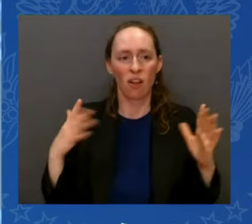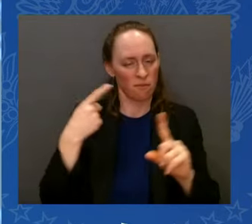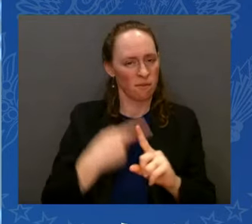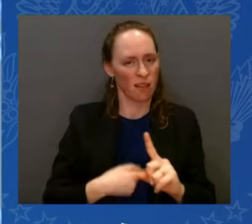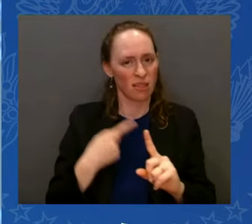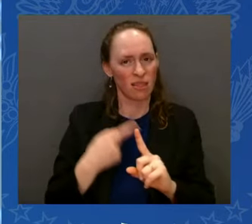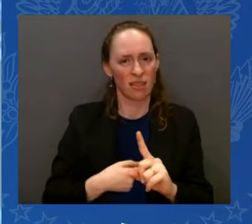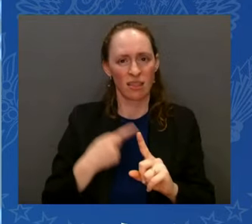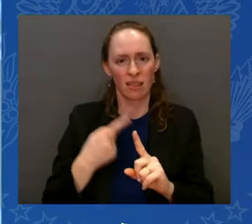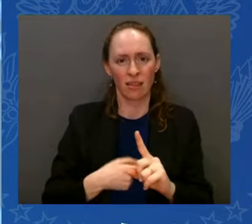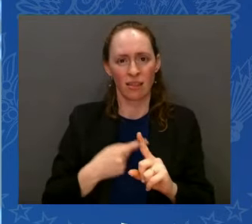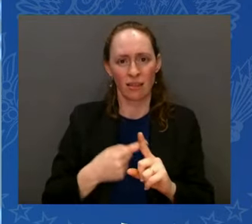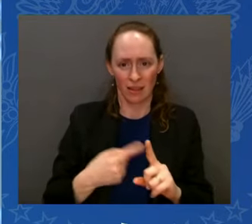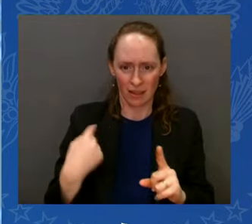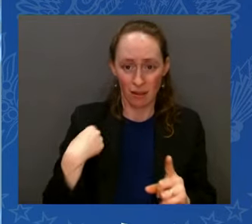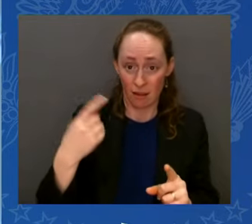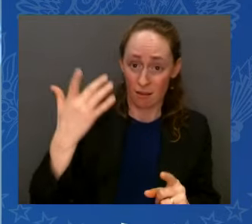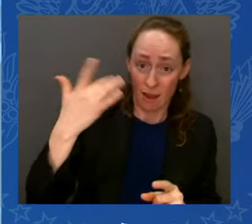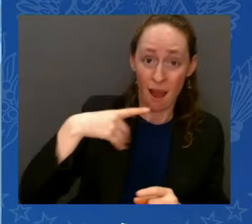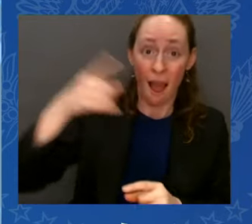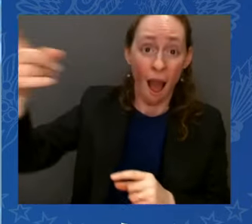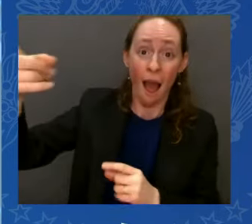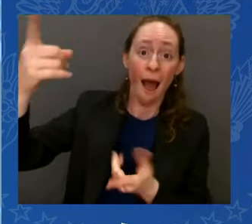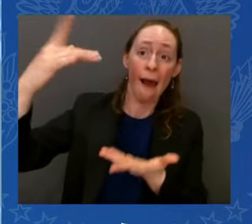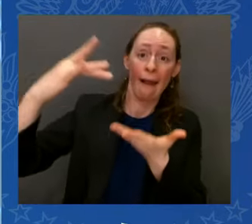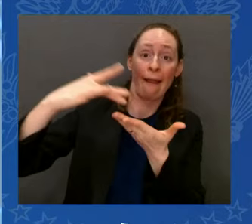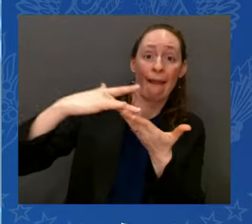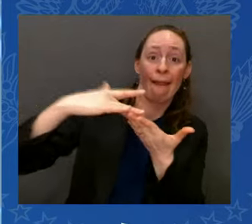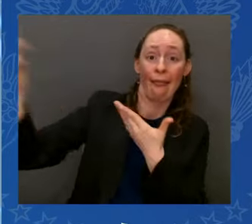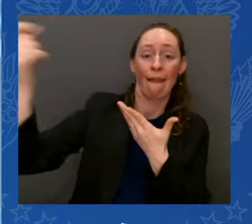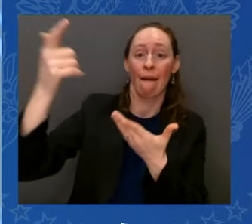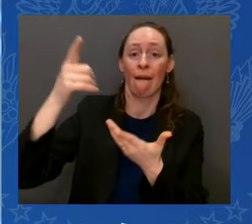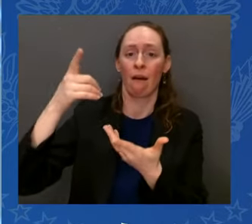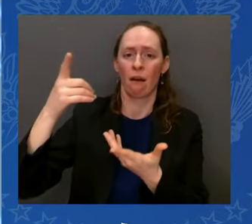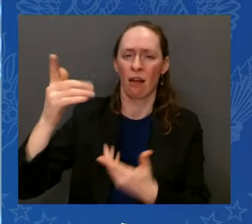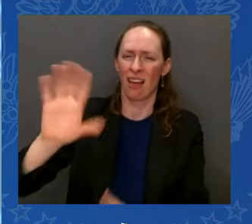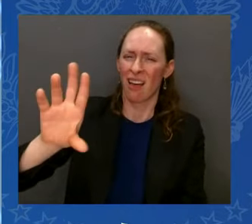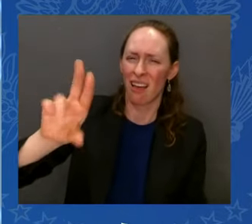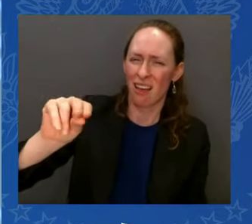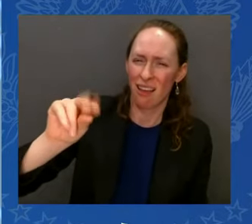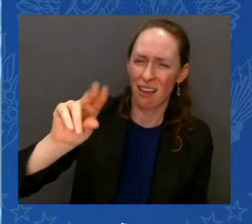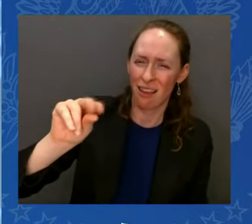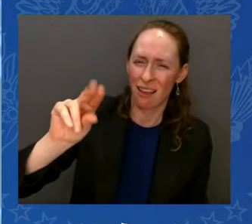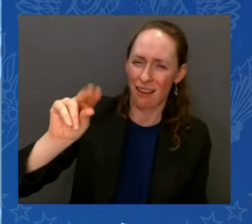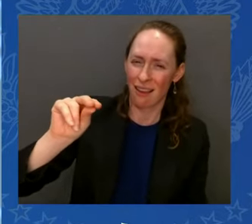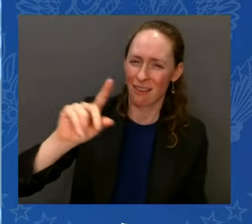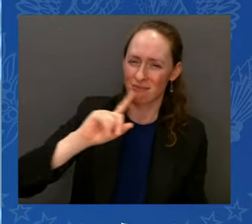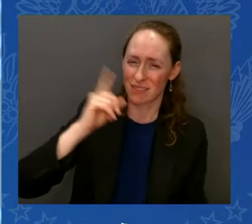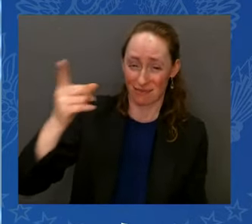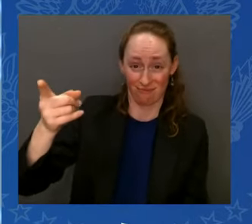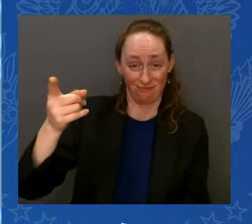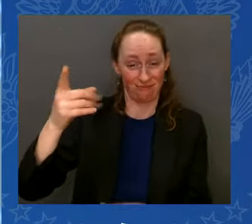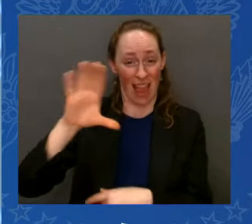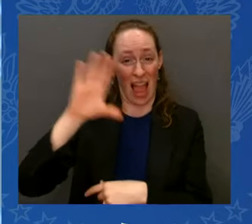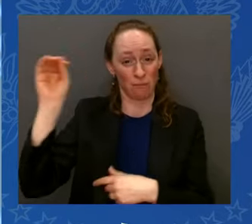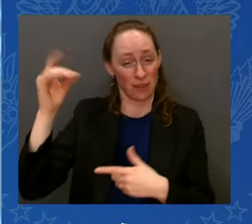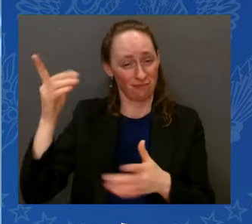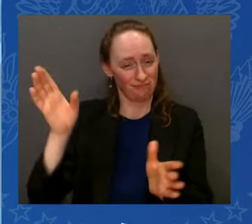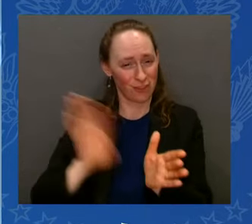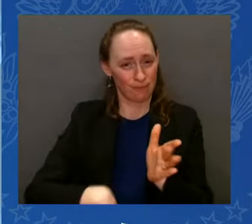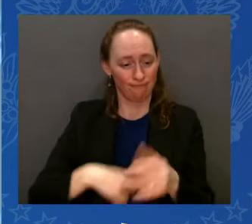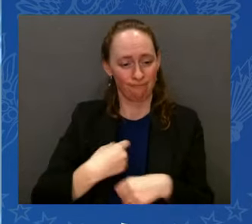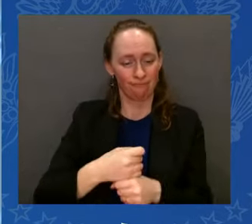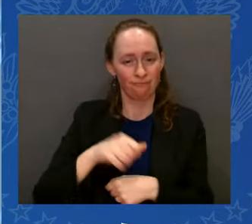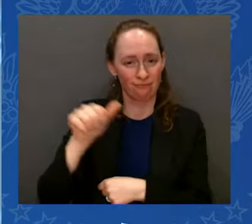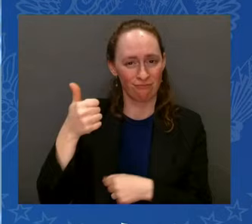$10. Package is another $2. It was invented over 100 years ago. The man who invented it didn't even want to put a patent on it because he wanted to make it